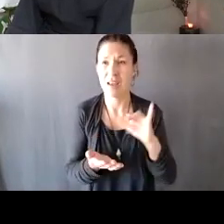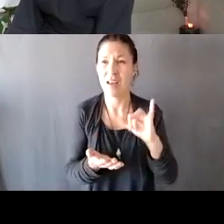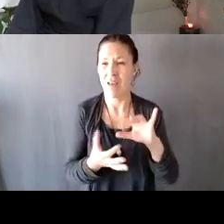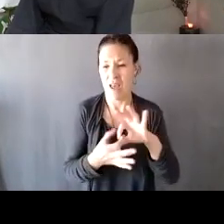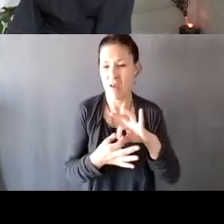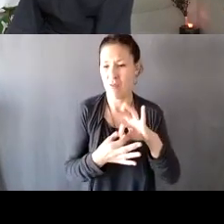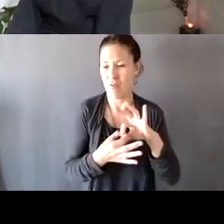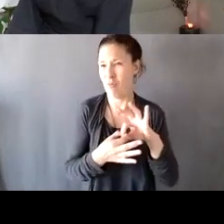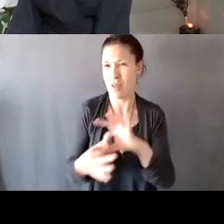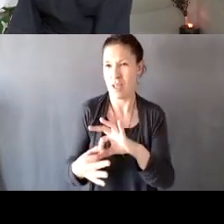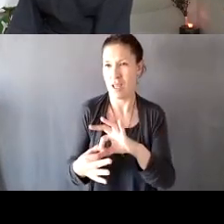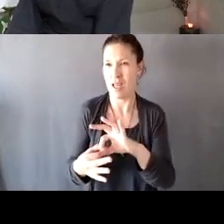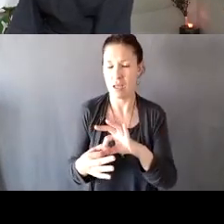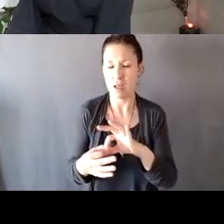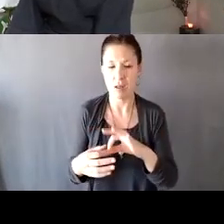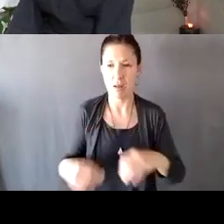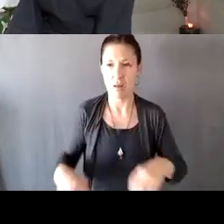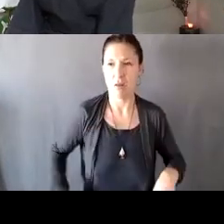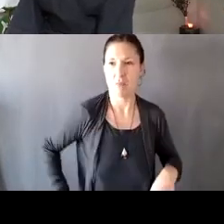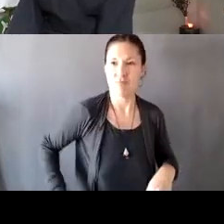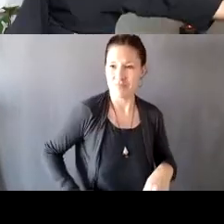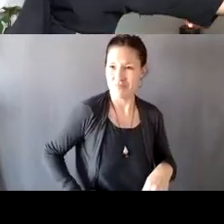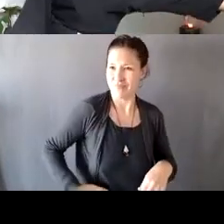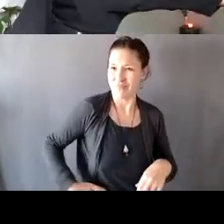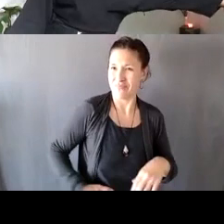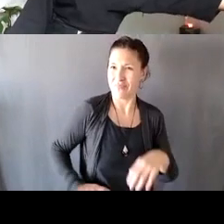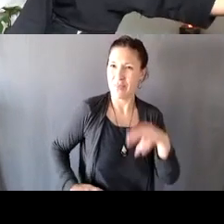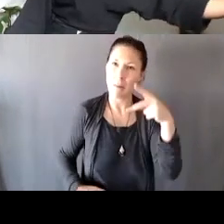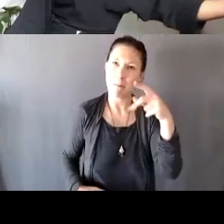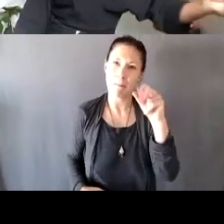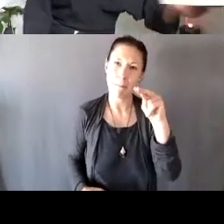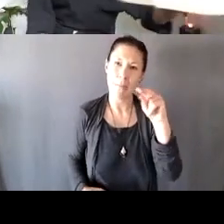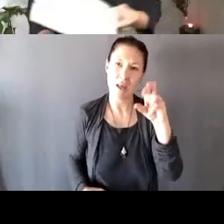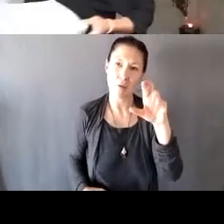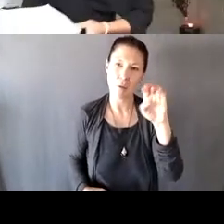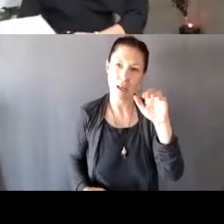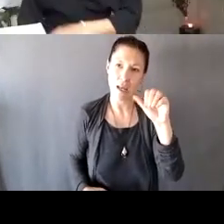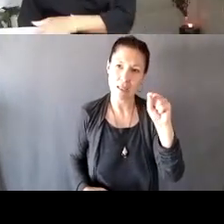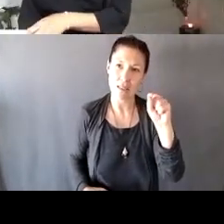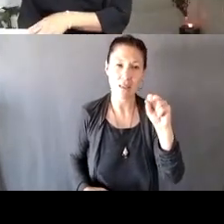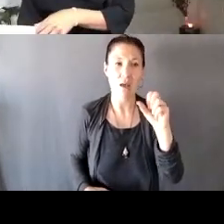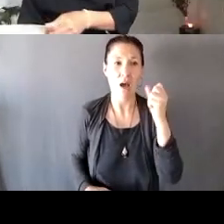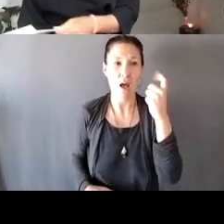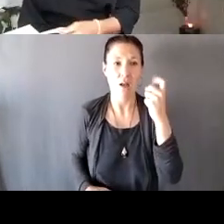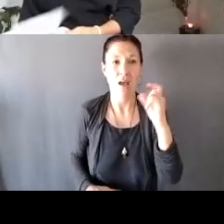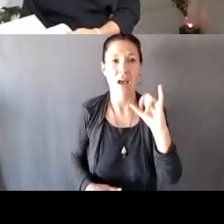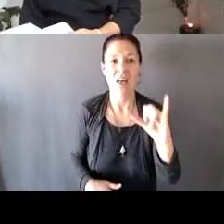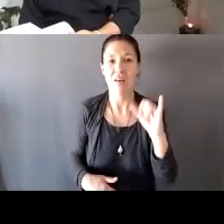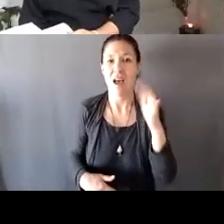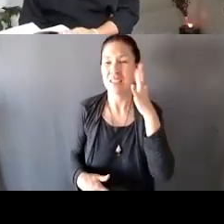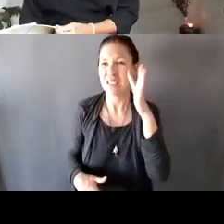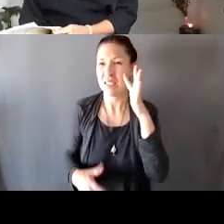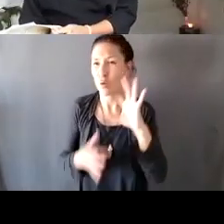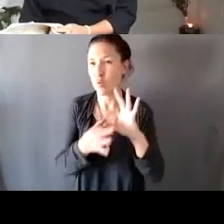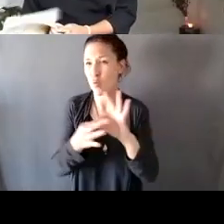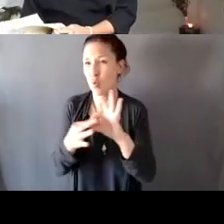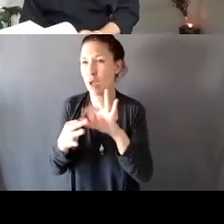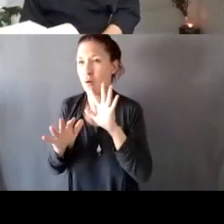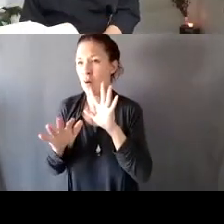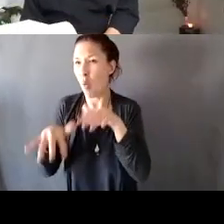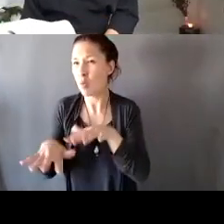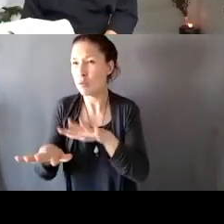though they are two different organs, we like to think of them as one because of the function, which is to be able to help you absorb food